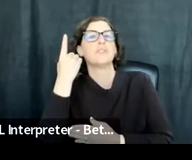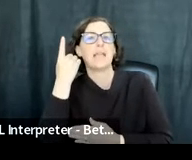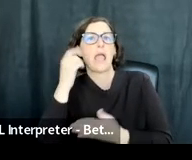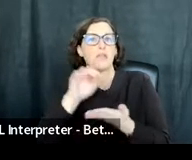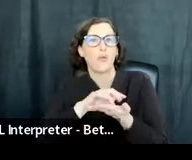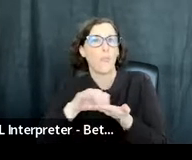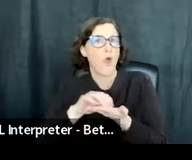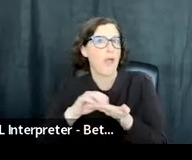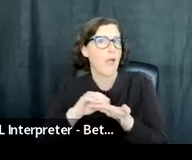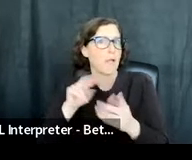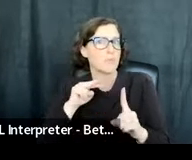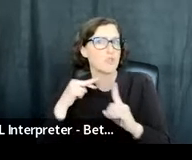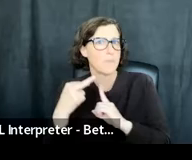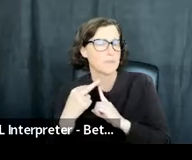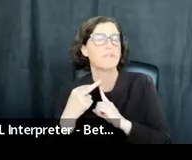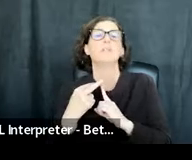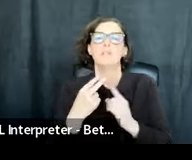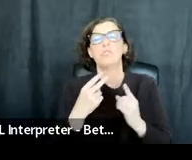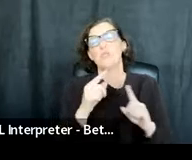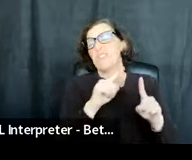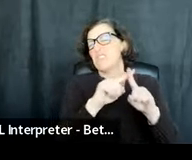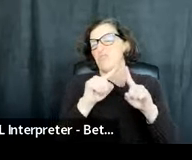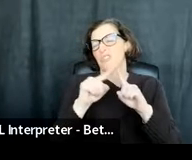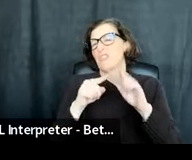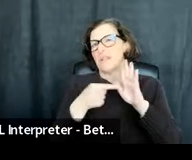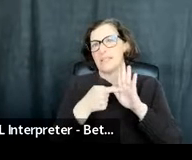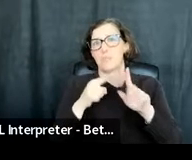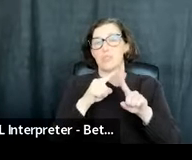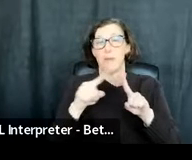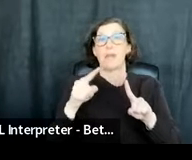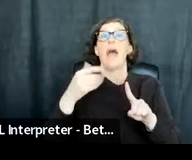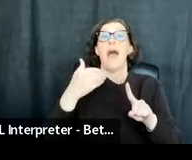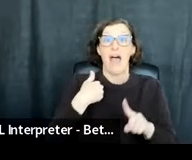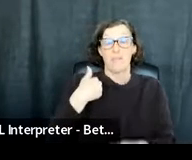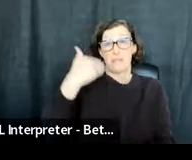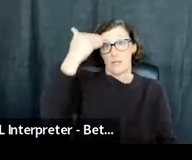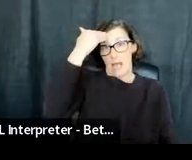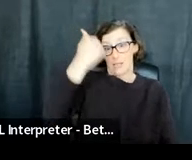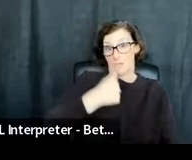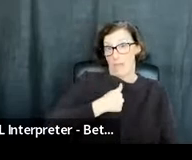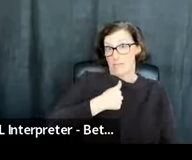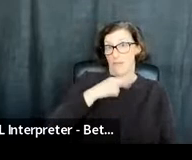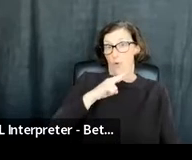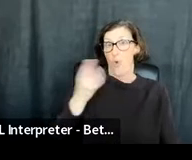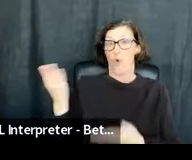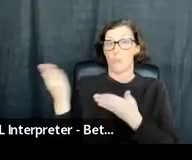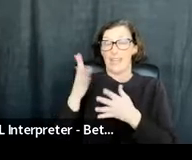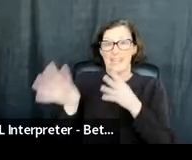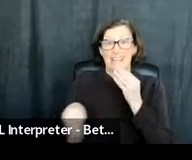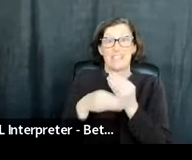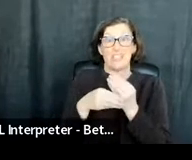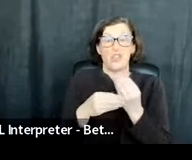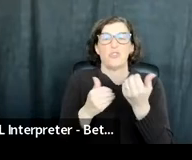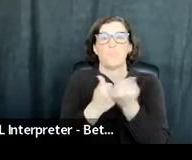examples, either having all that knowledge internally or bringing in additional support for the AT specialist to make sure nothing